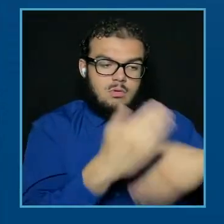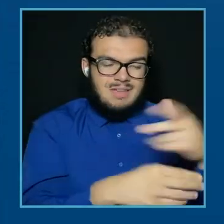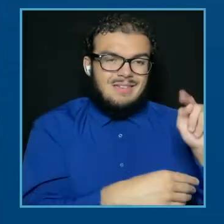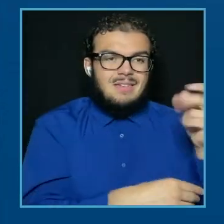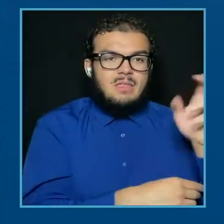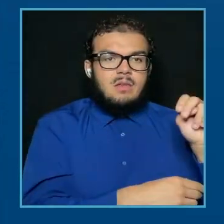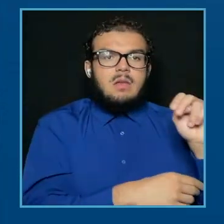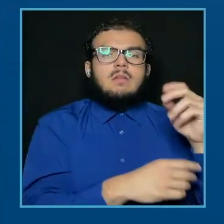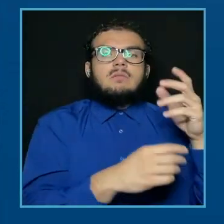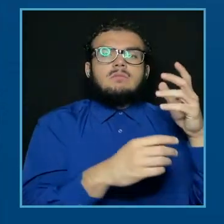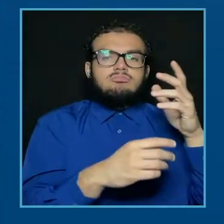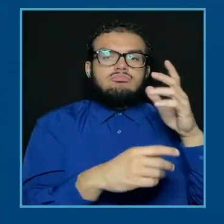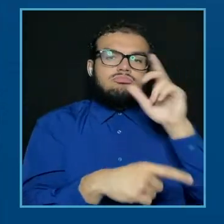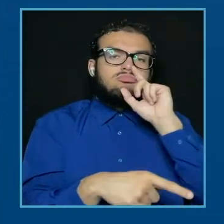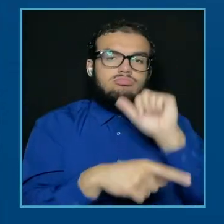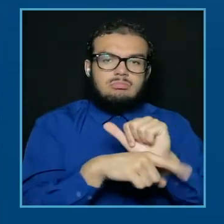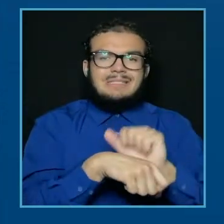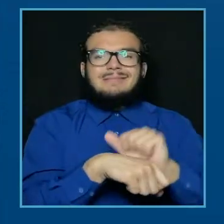would actually